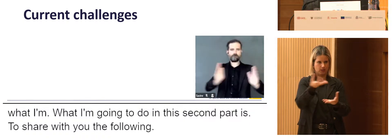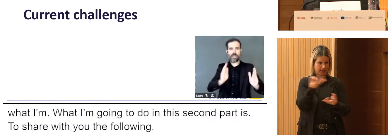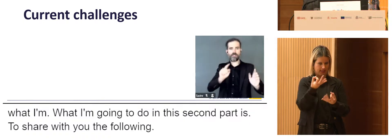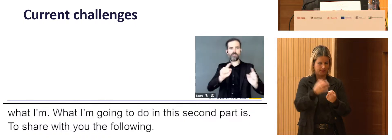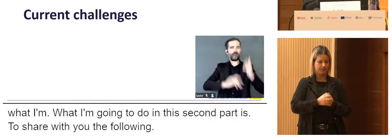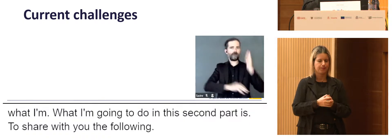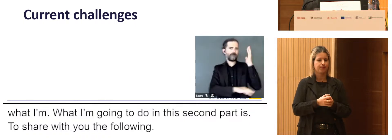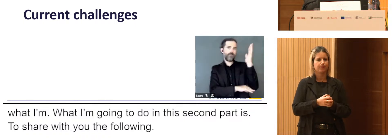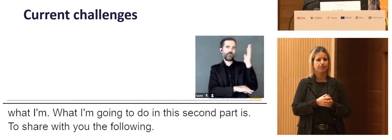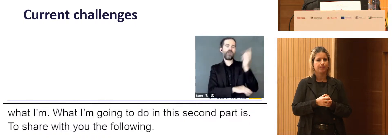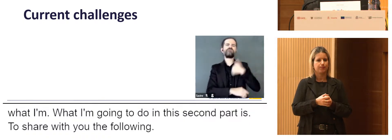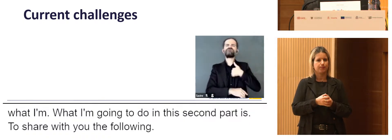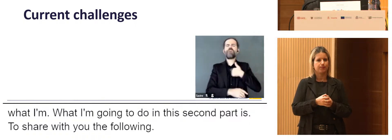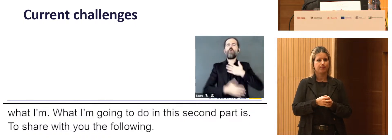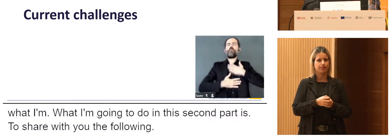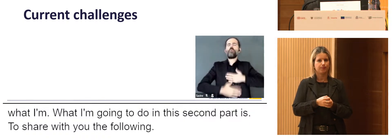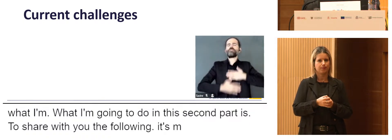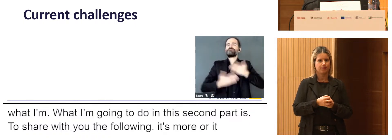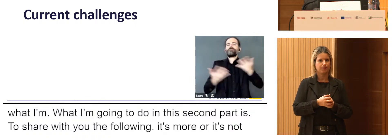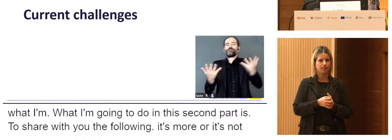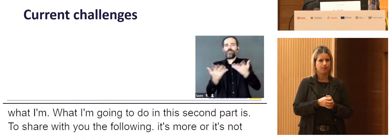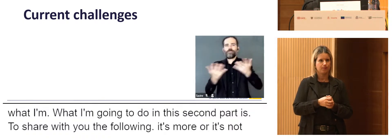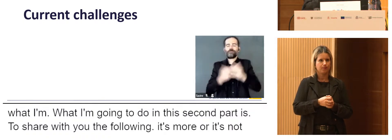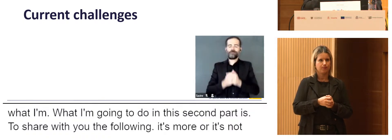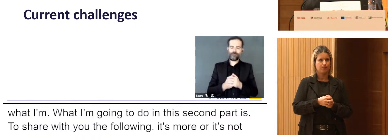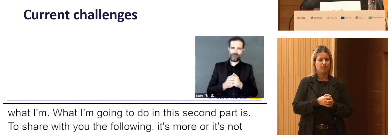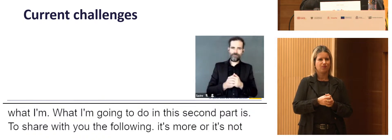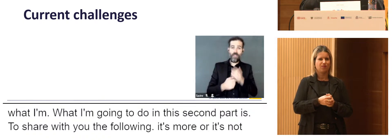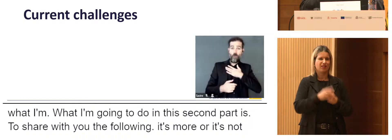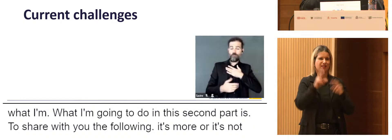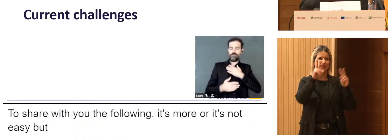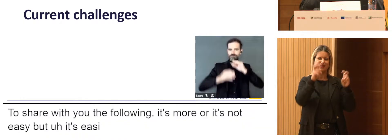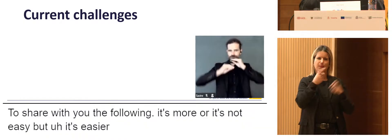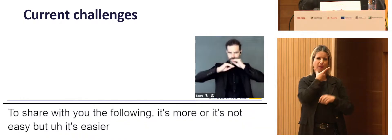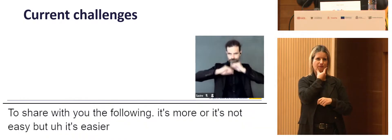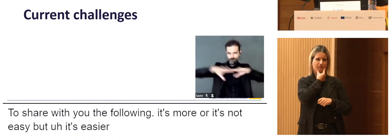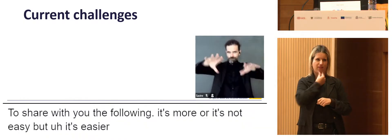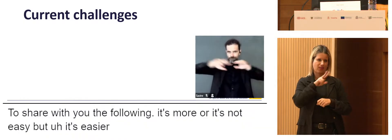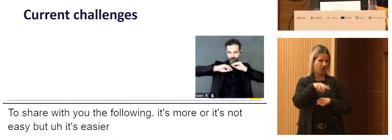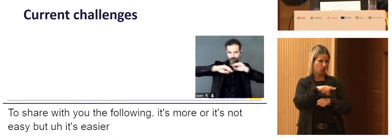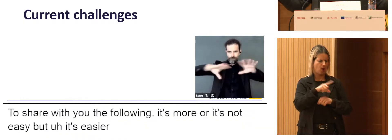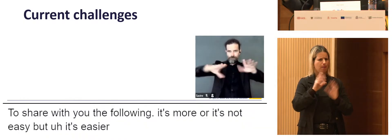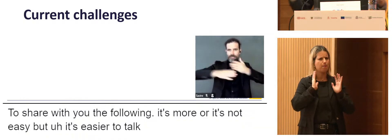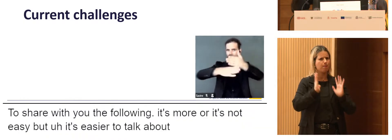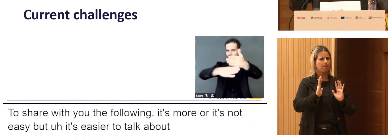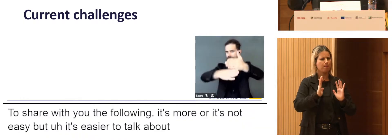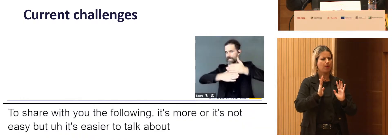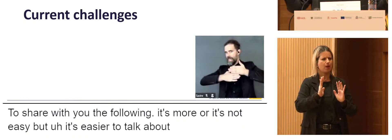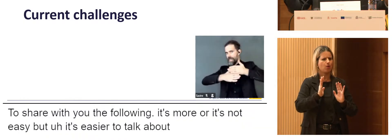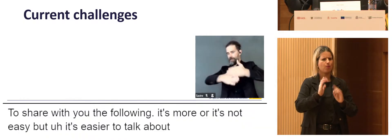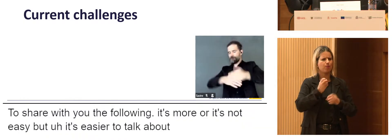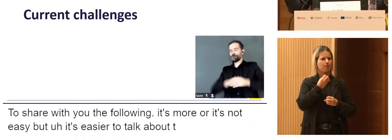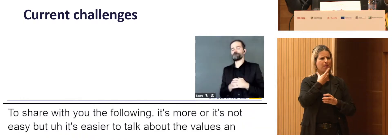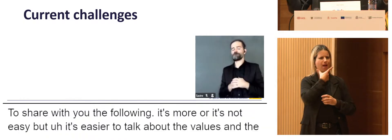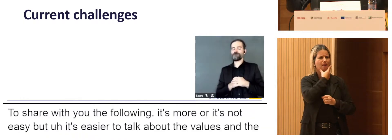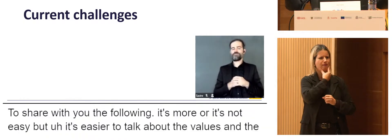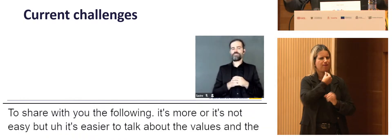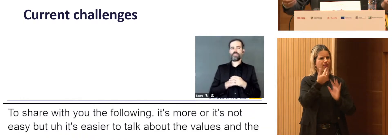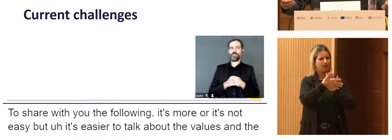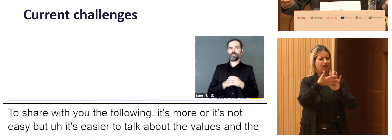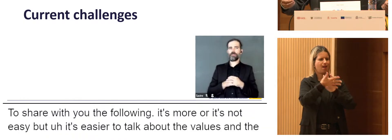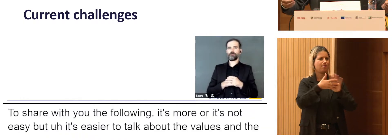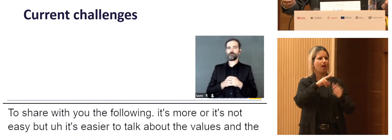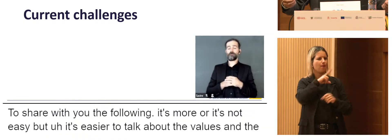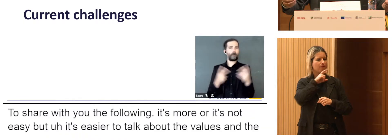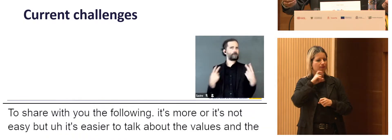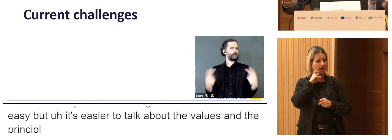It's not easy, but it's easier to talk about the values and the principles than to make